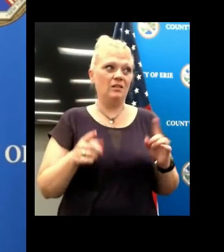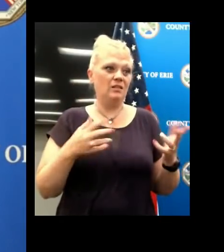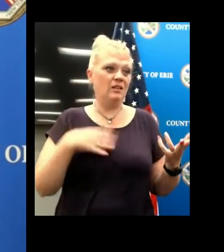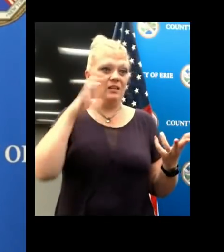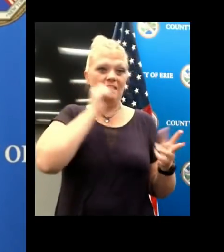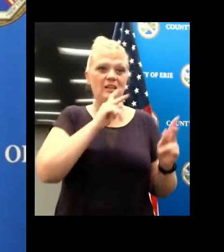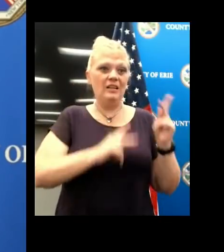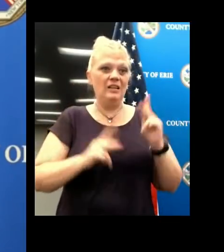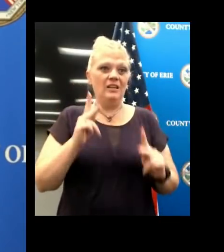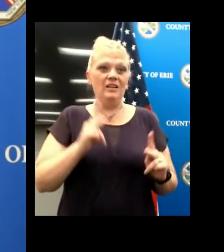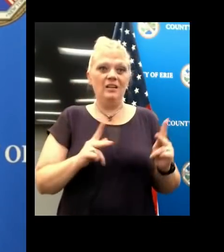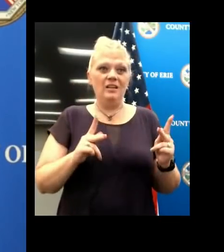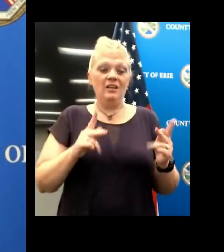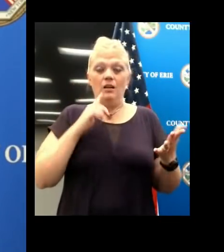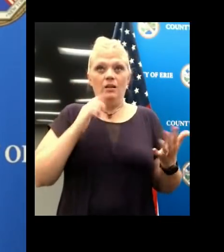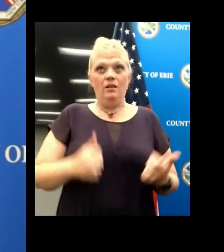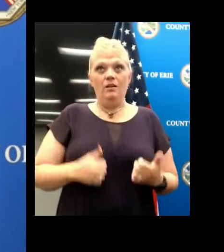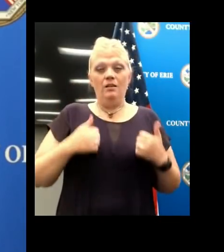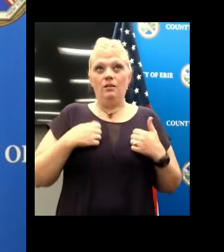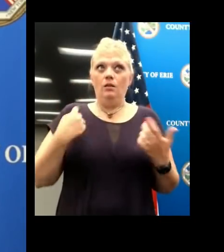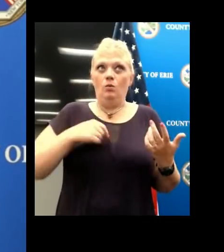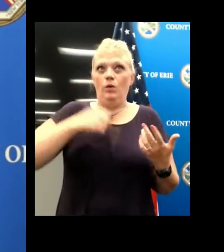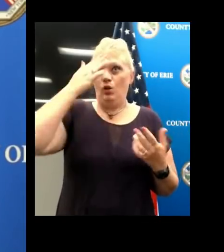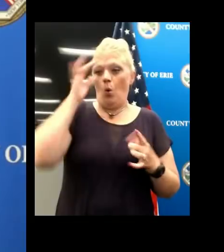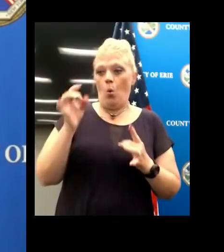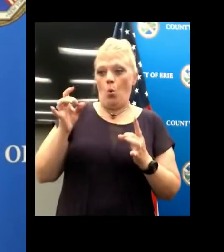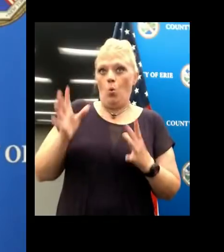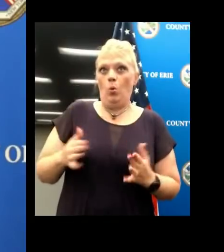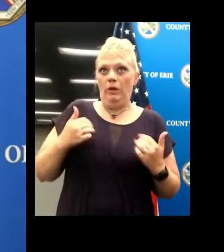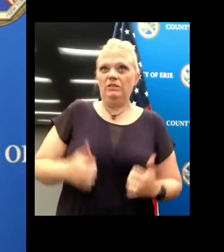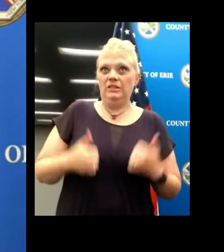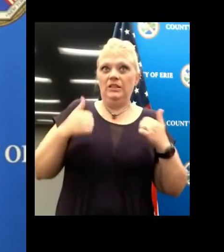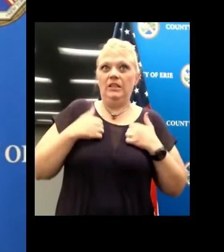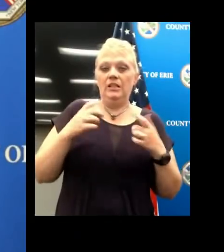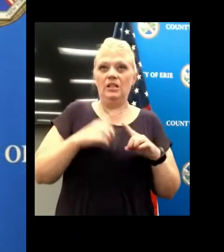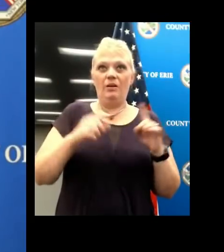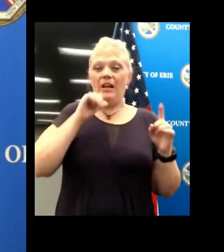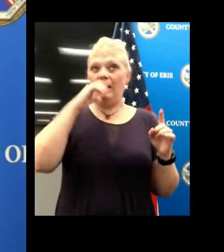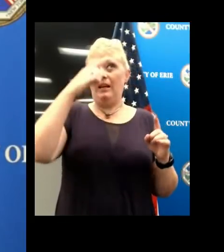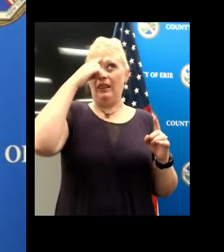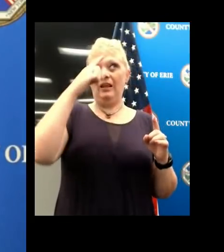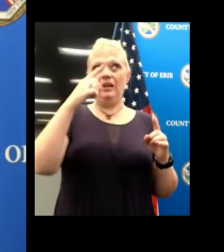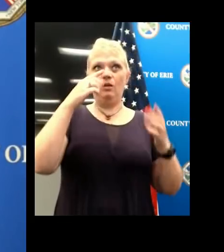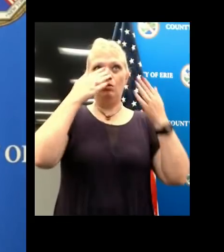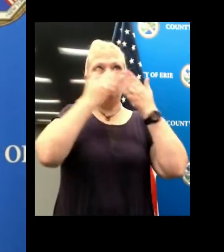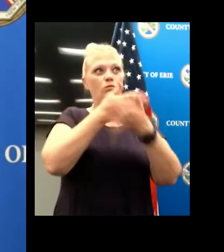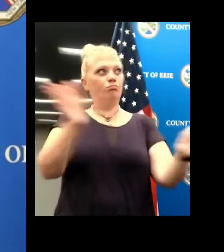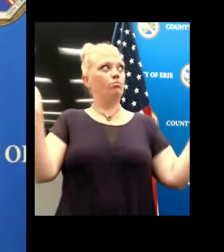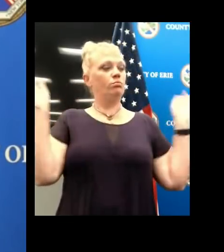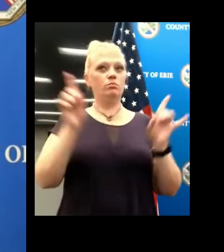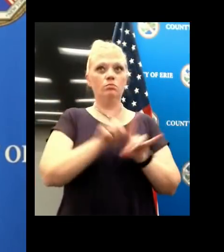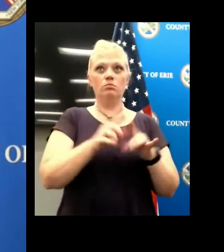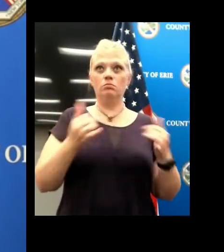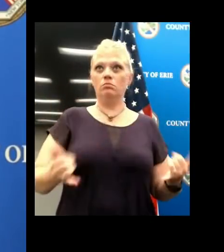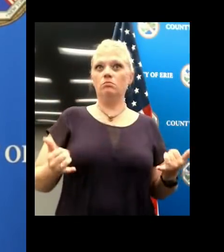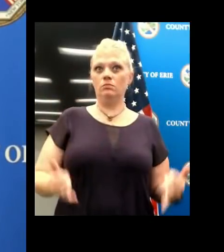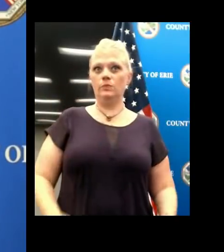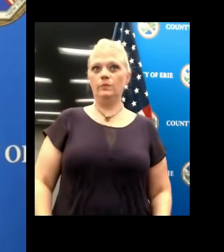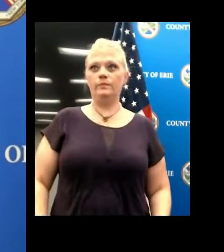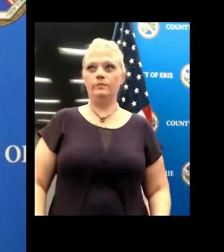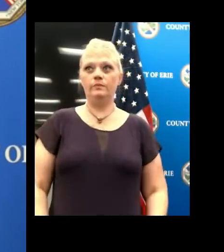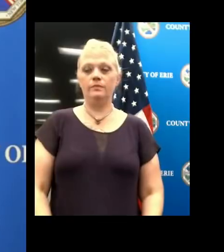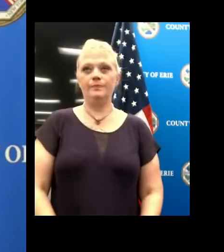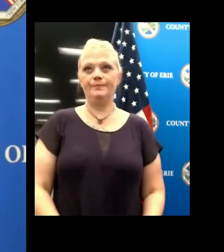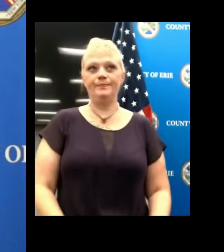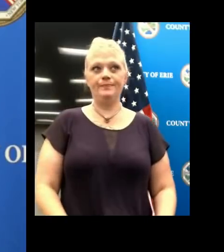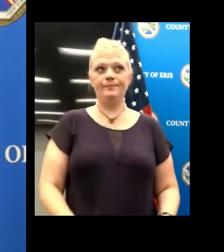people just, they existed. We knew racists and bigots existed, but I didn't think it would be as open and public as it is today. And